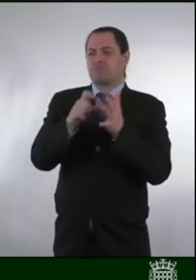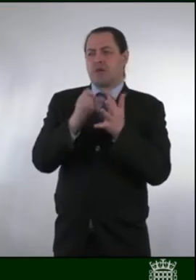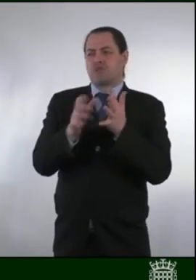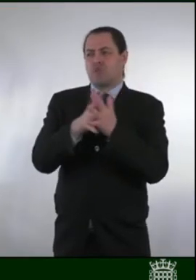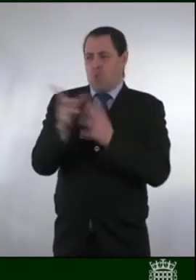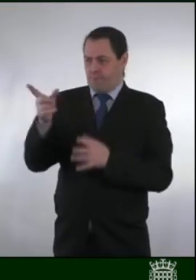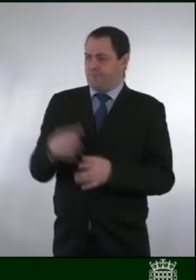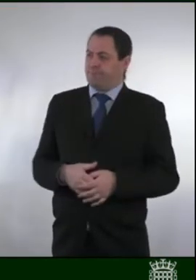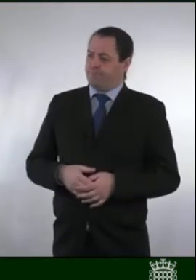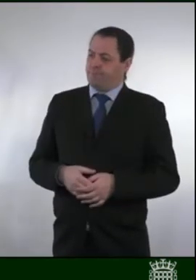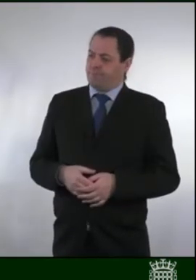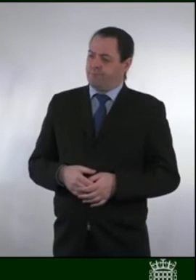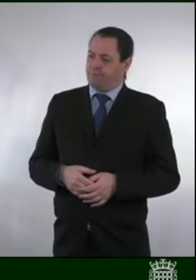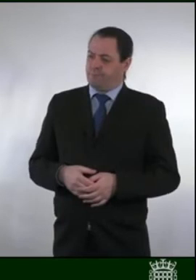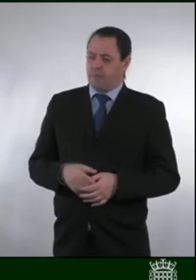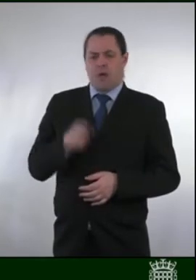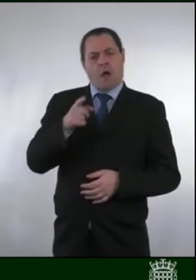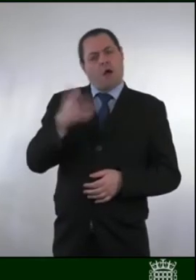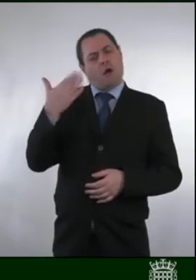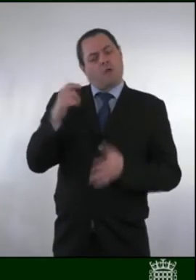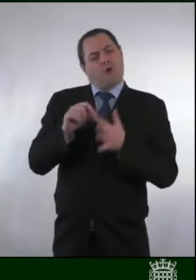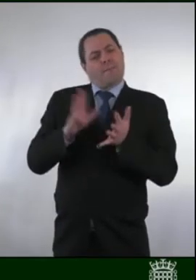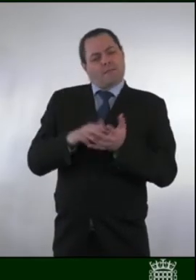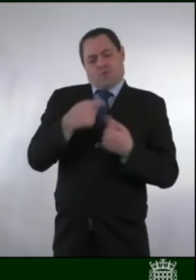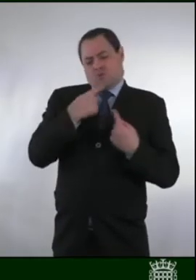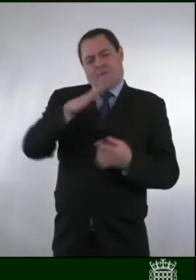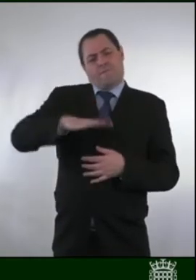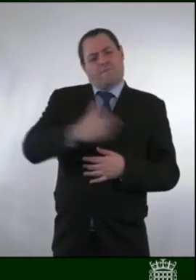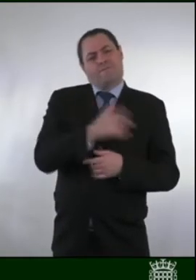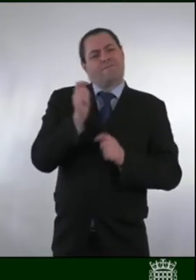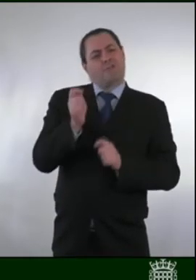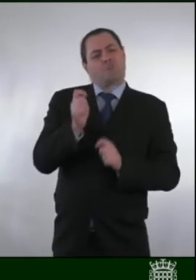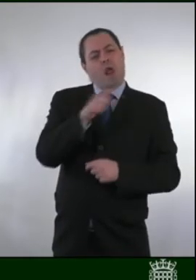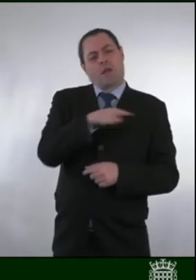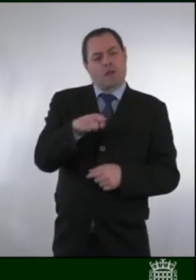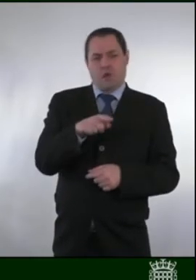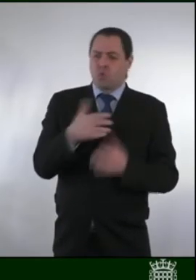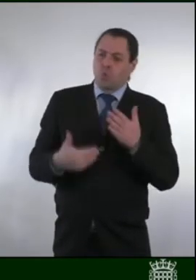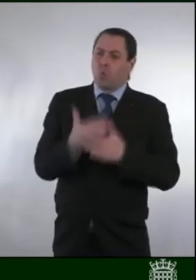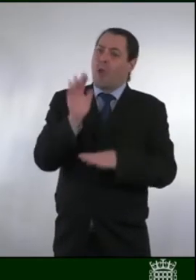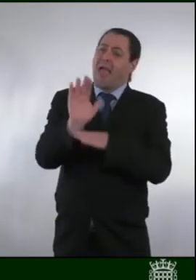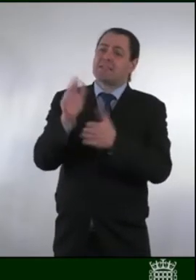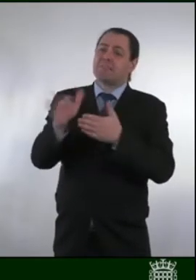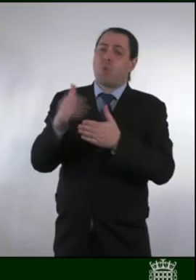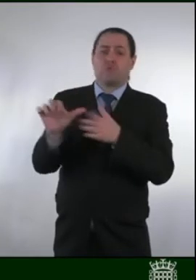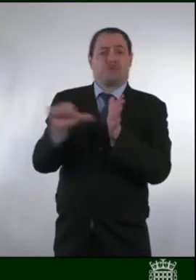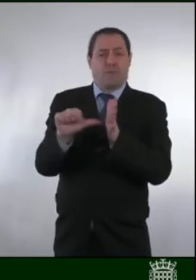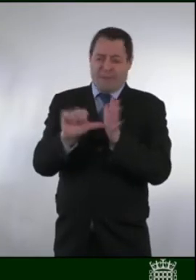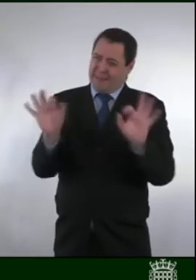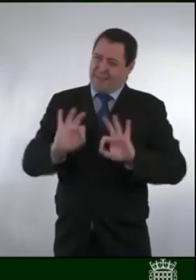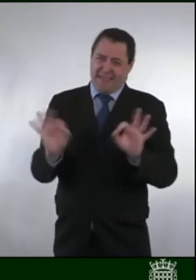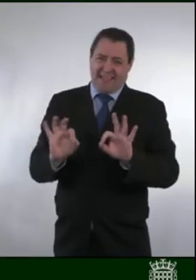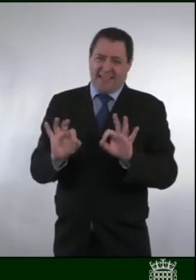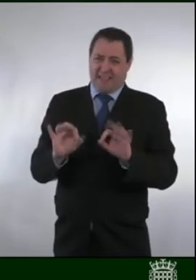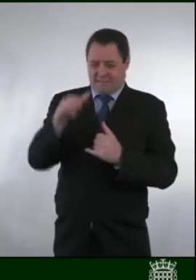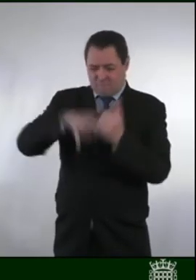When the Prime Minister told fishermen in the South West that they would not face new export barriers or unnecessary form filling, and